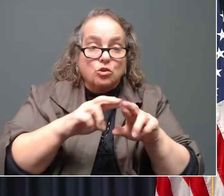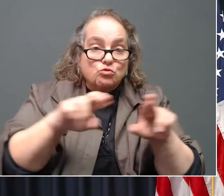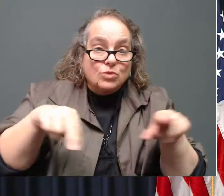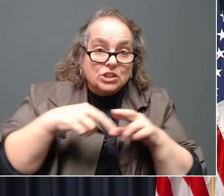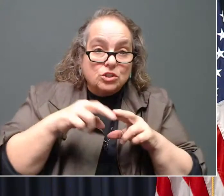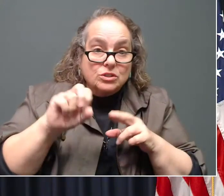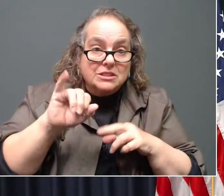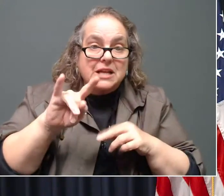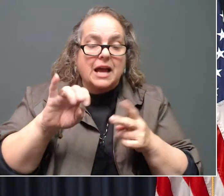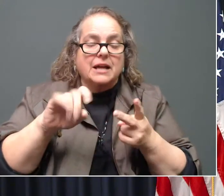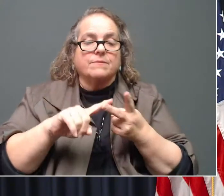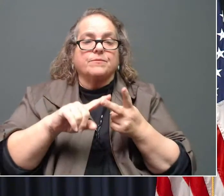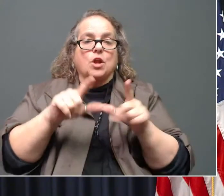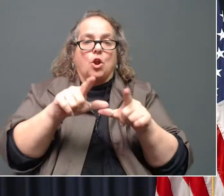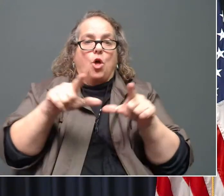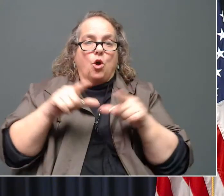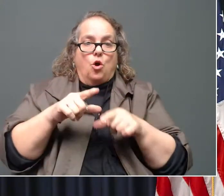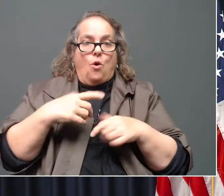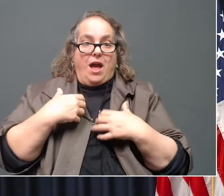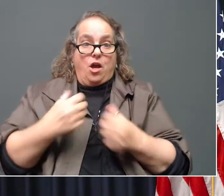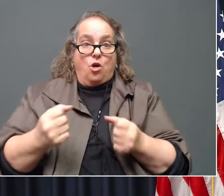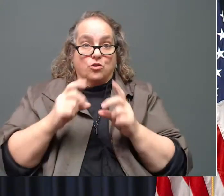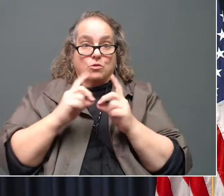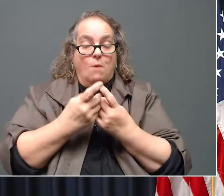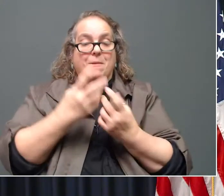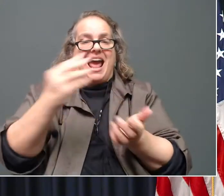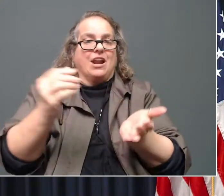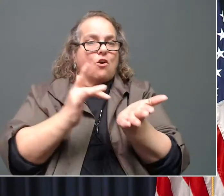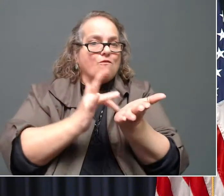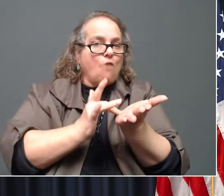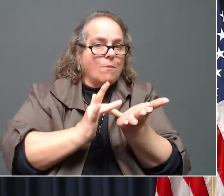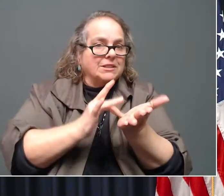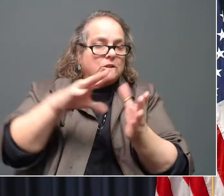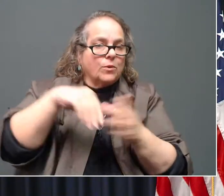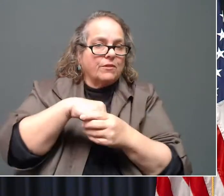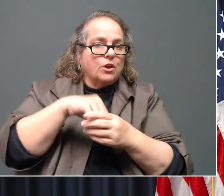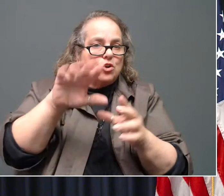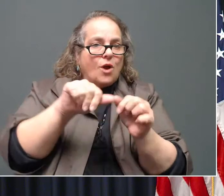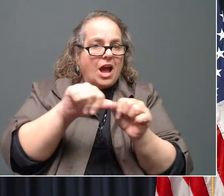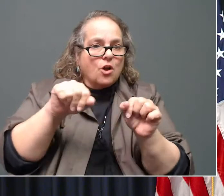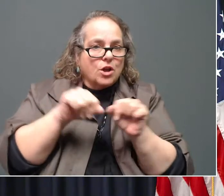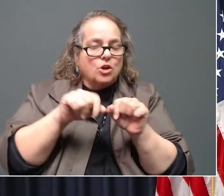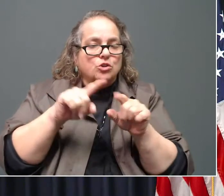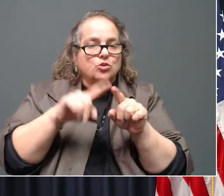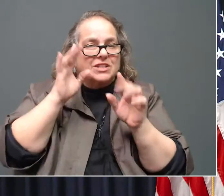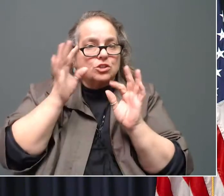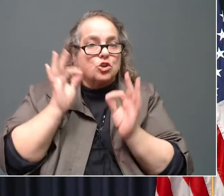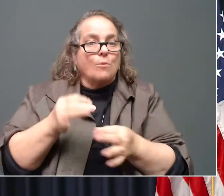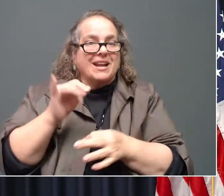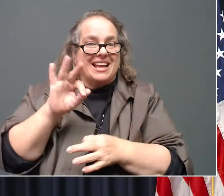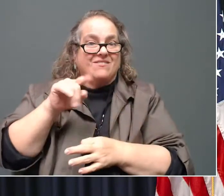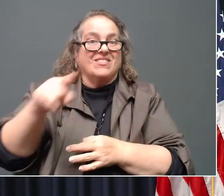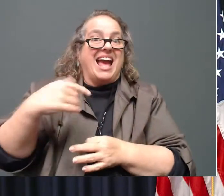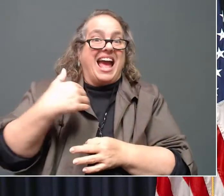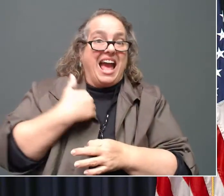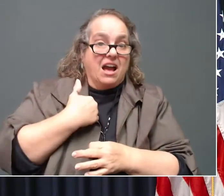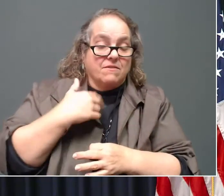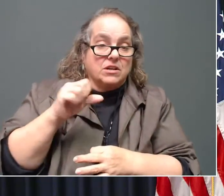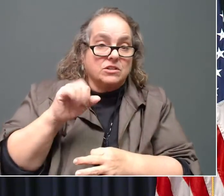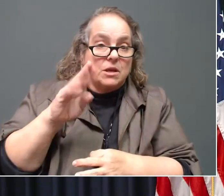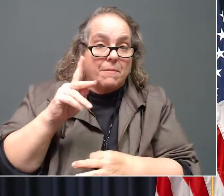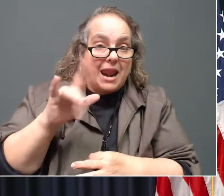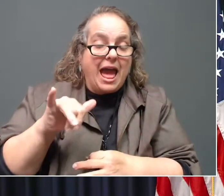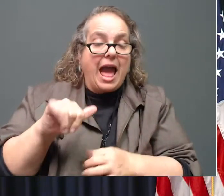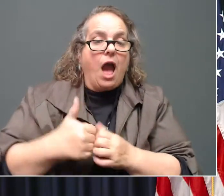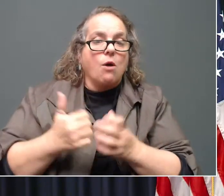department, and a pharmacy in your area to determine if they have supply, how much, and to try to schedule